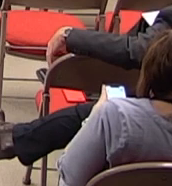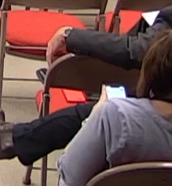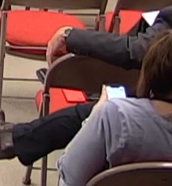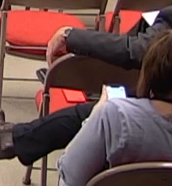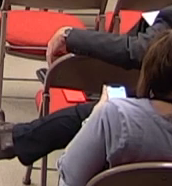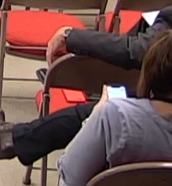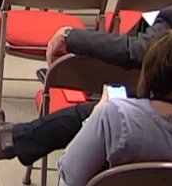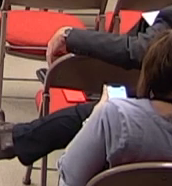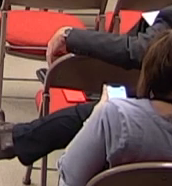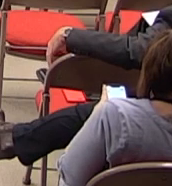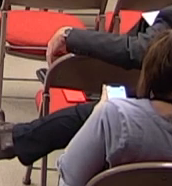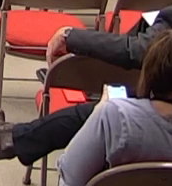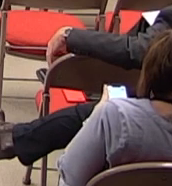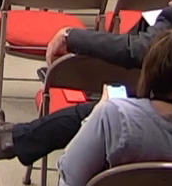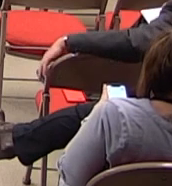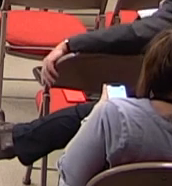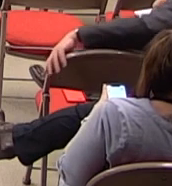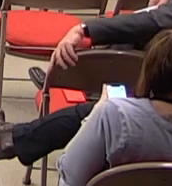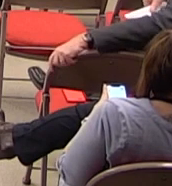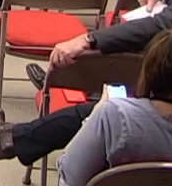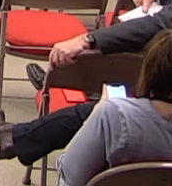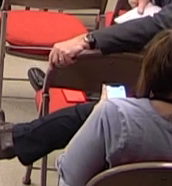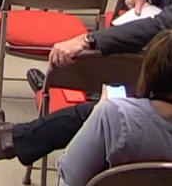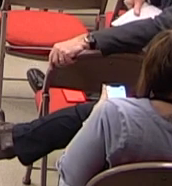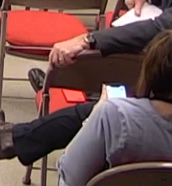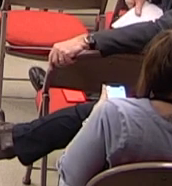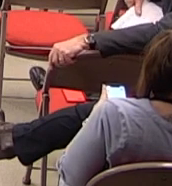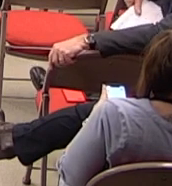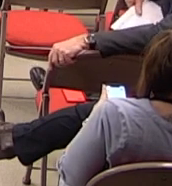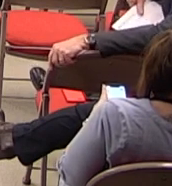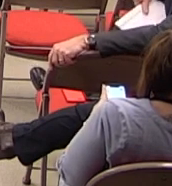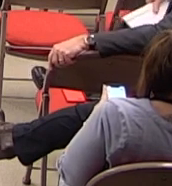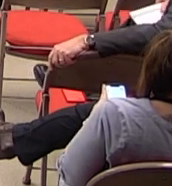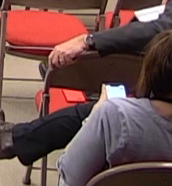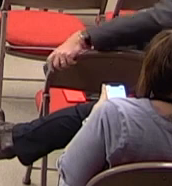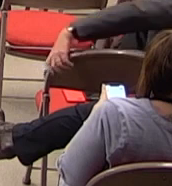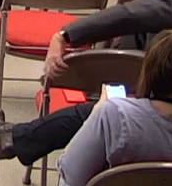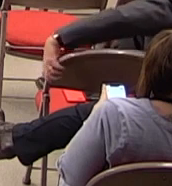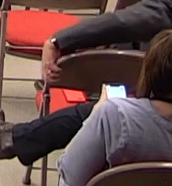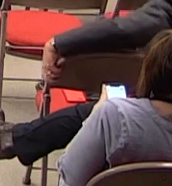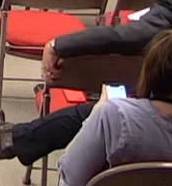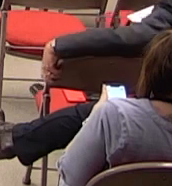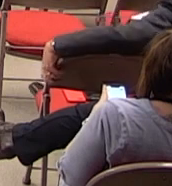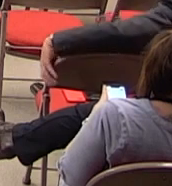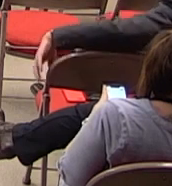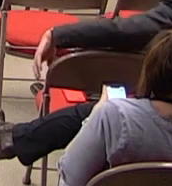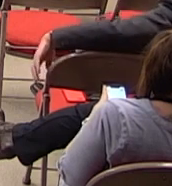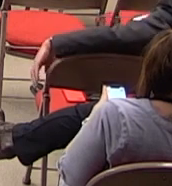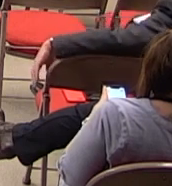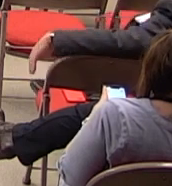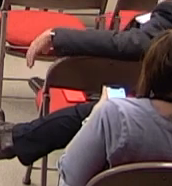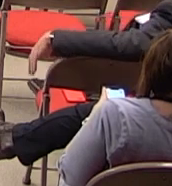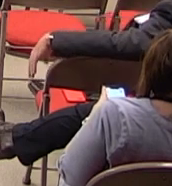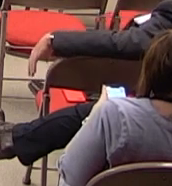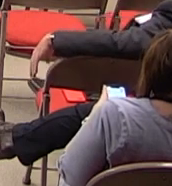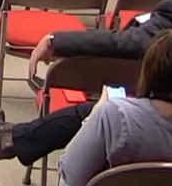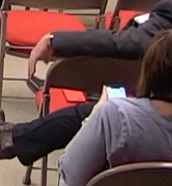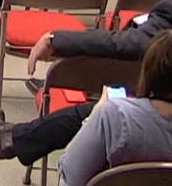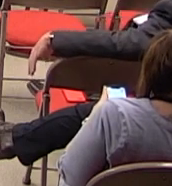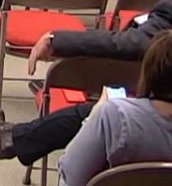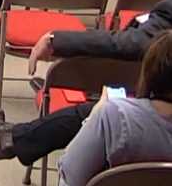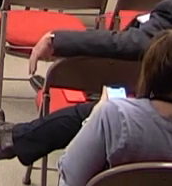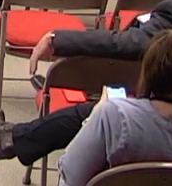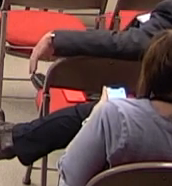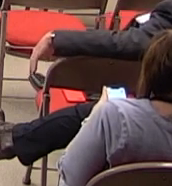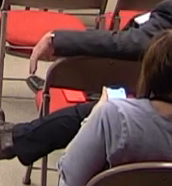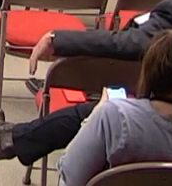do that, the corresponding effect will be that it really will serve as a counter proposal back to JCTA, which they then can determine whether they want to